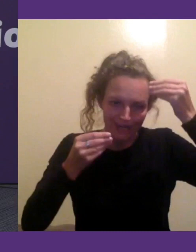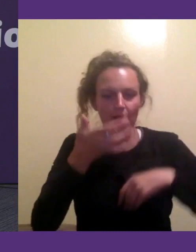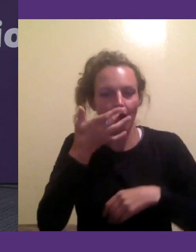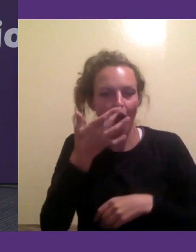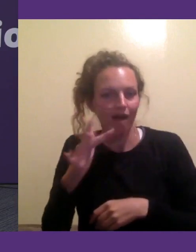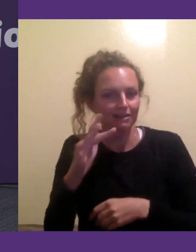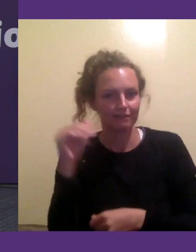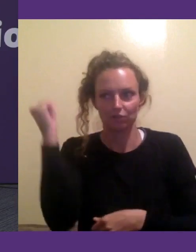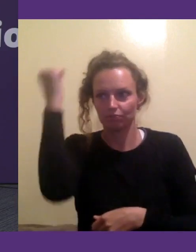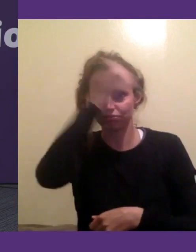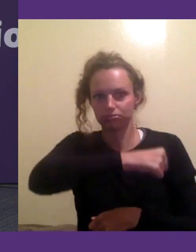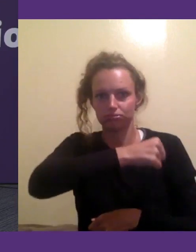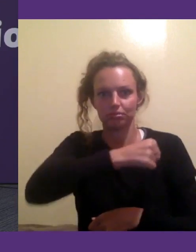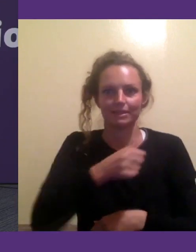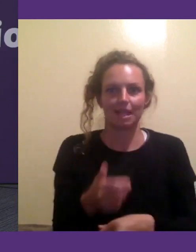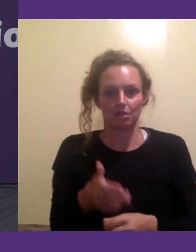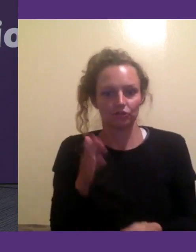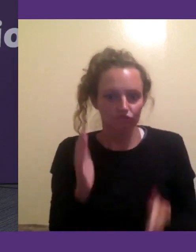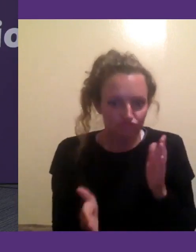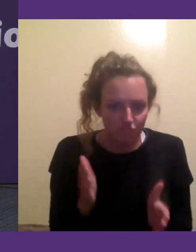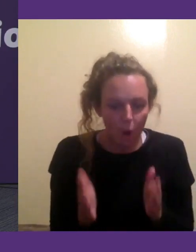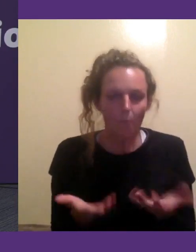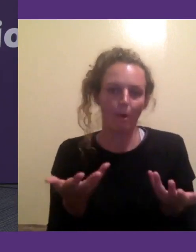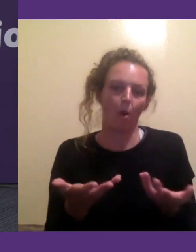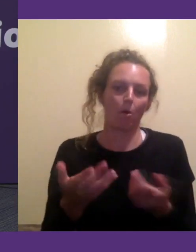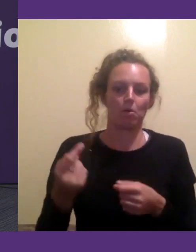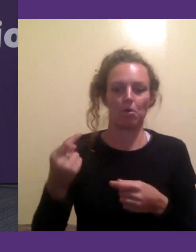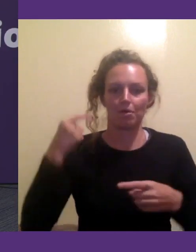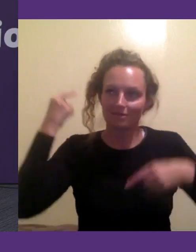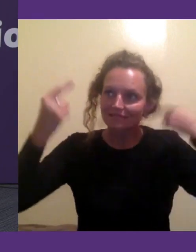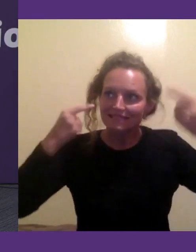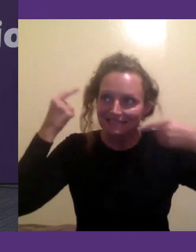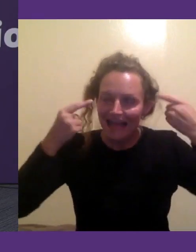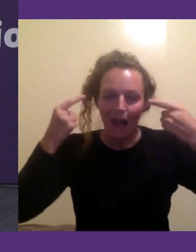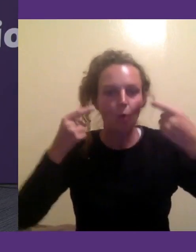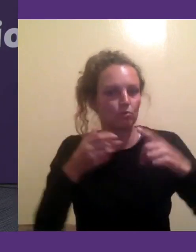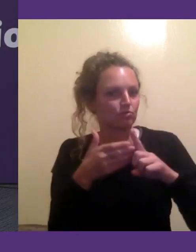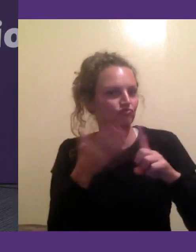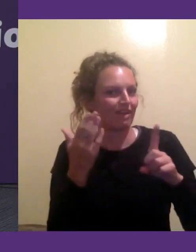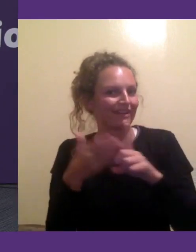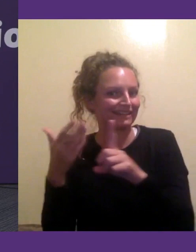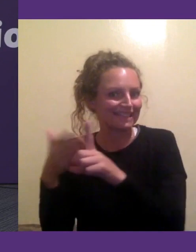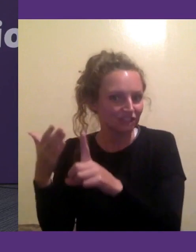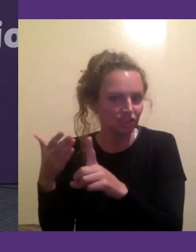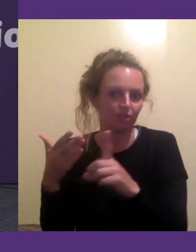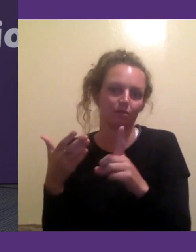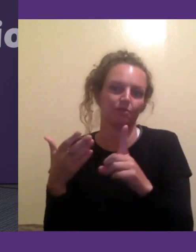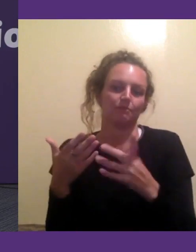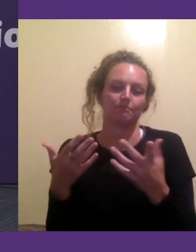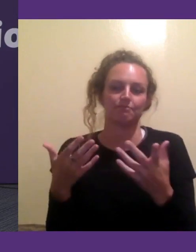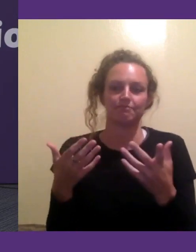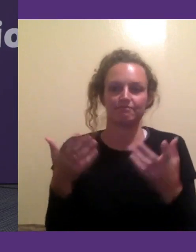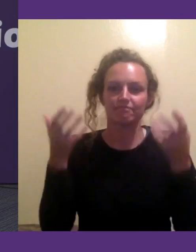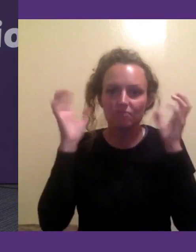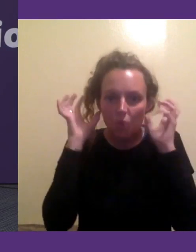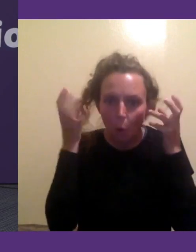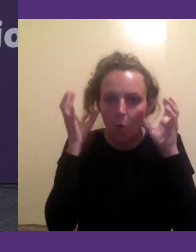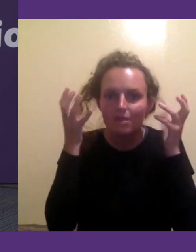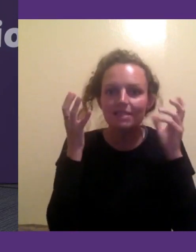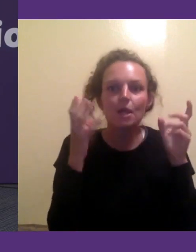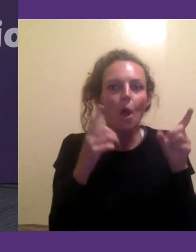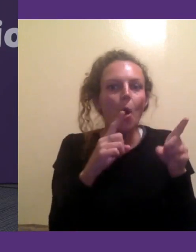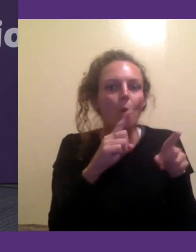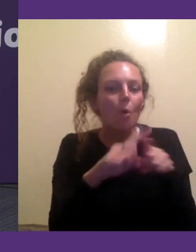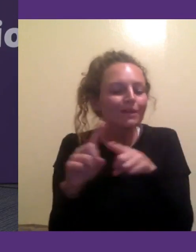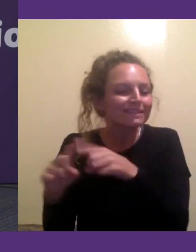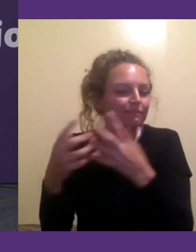and door detection and sound recognition and different elements of machine learning that are being used across disability types